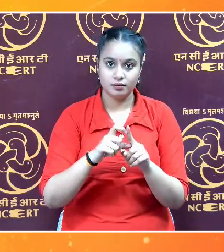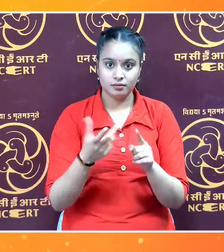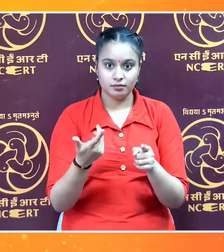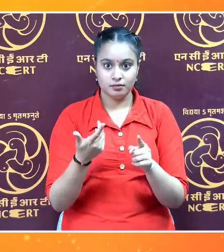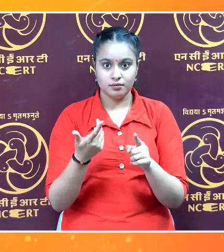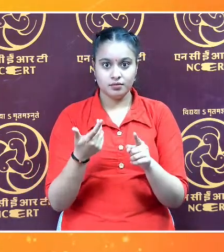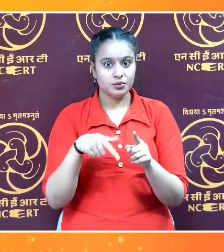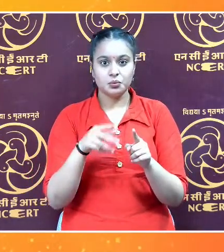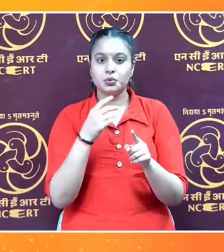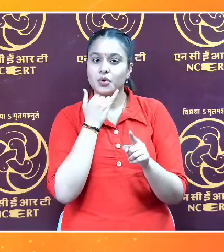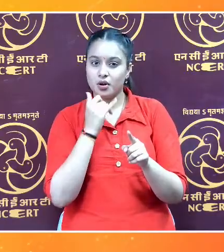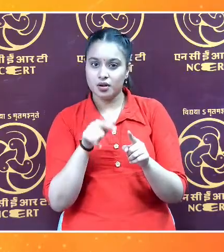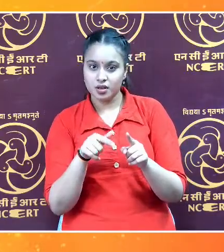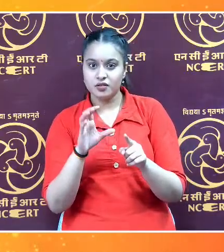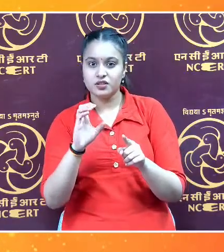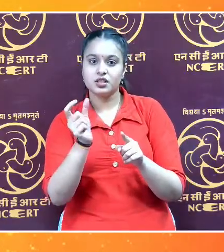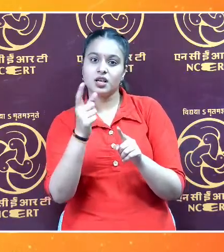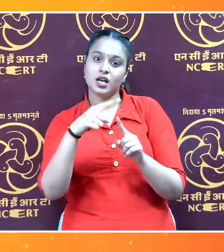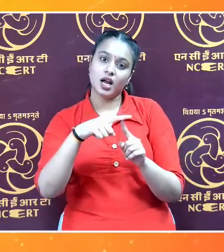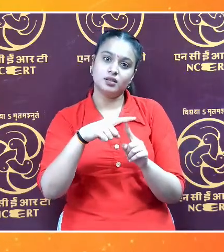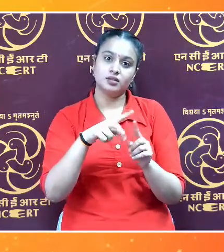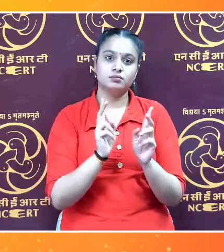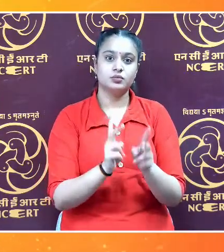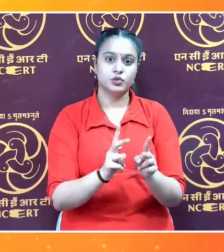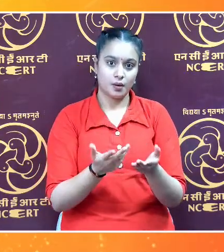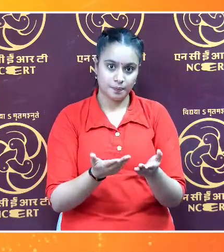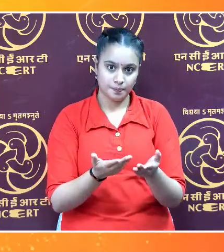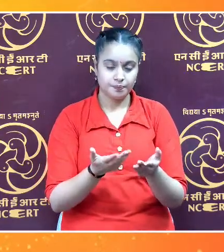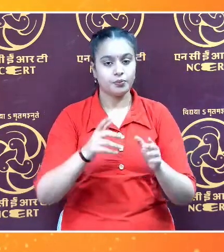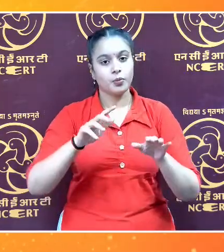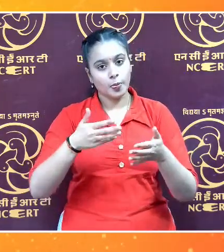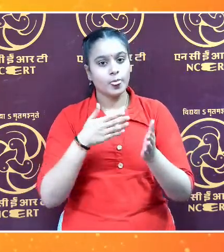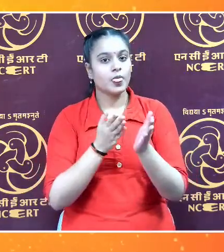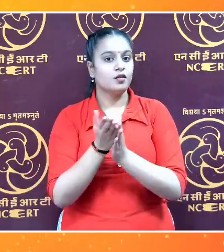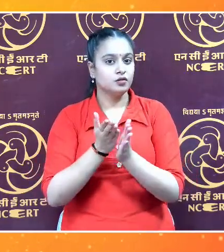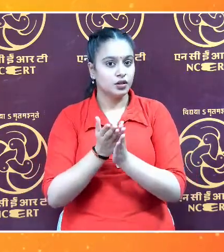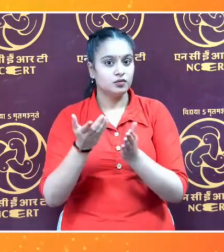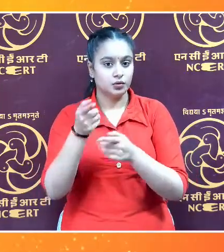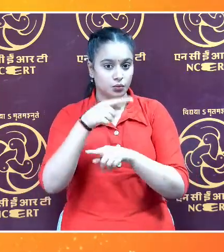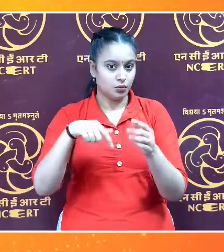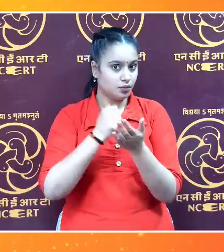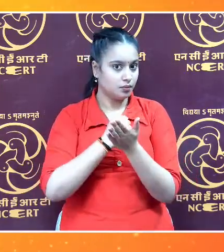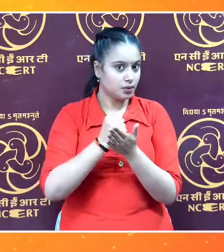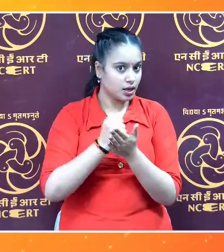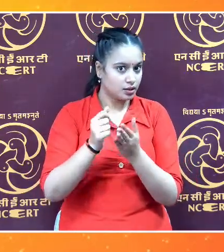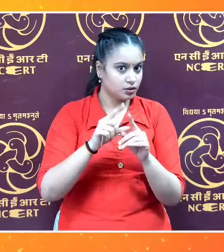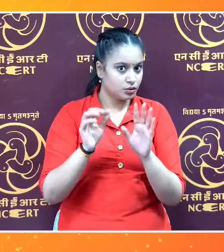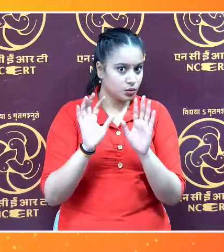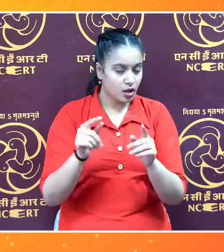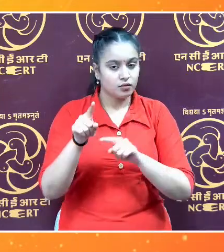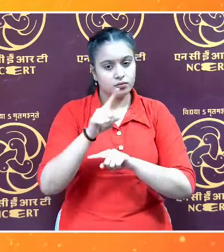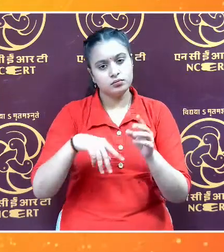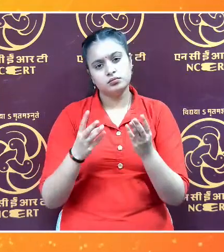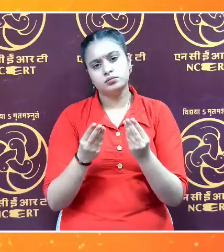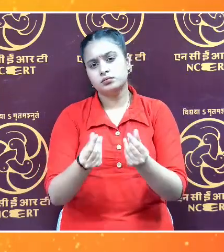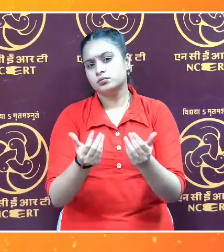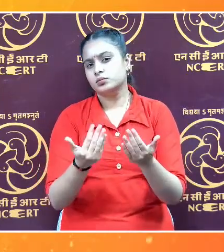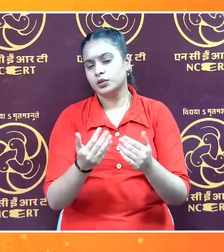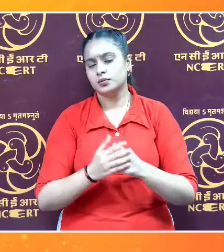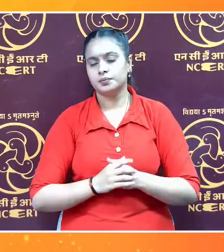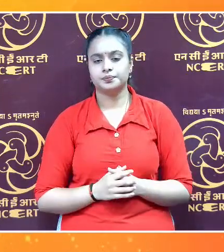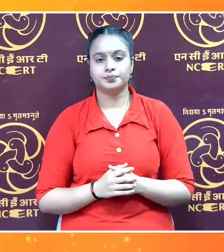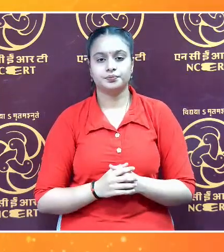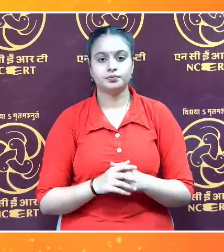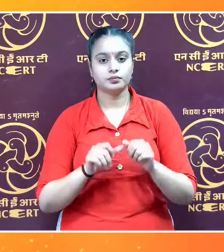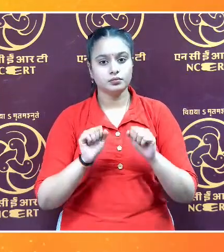that, and that's wrong. I have cut my finger. Yeah? So this way, when we practice, we will overcome all these problems. Absolutely.